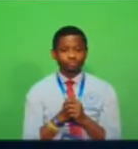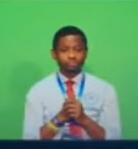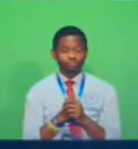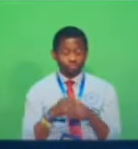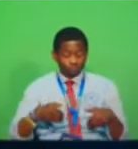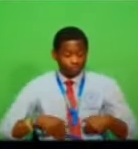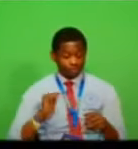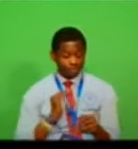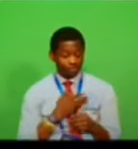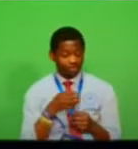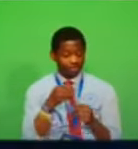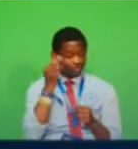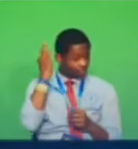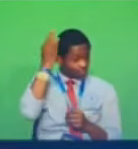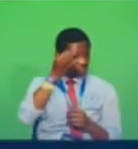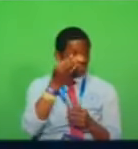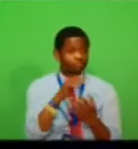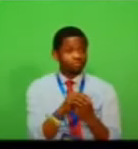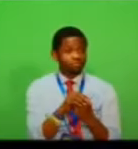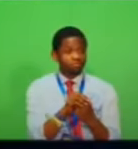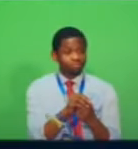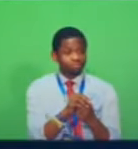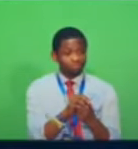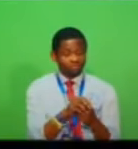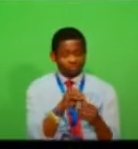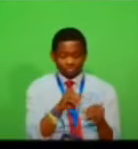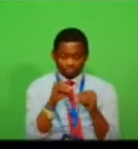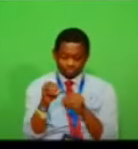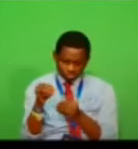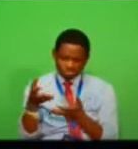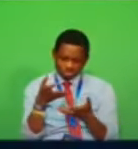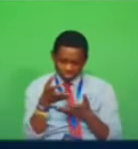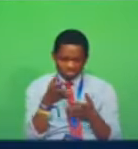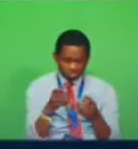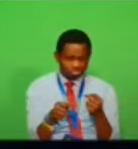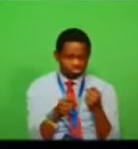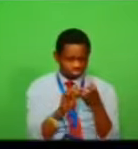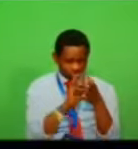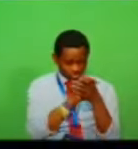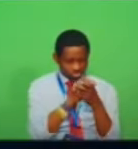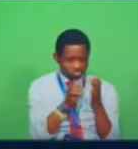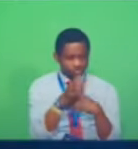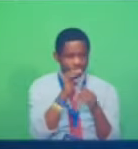being placed in the universities and interacting with the youth is a powerful mission.